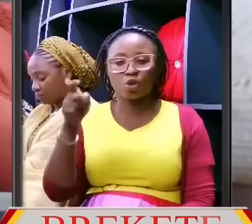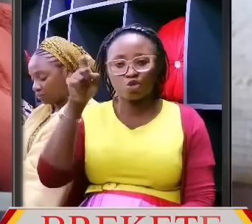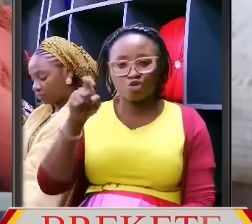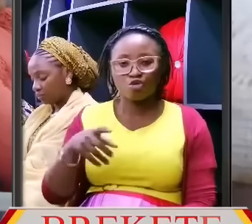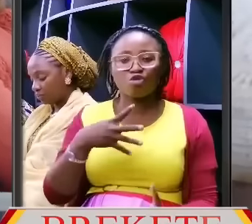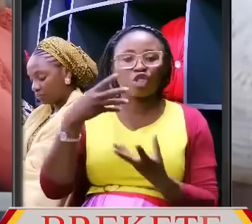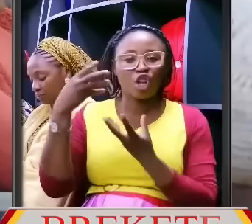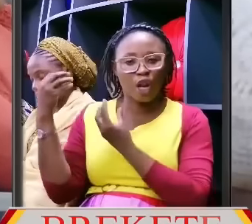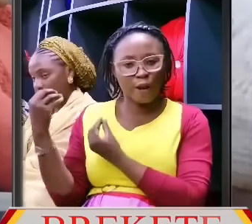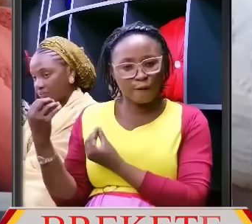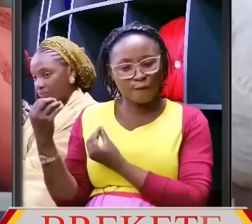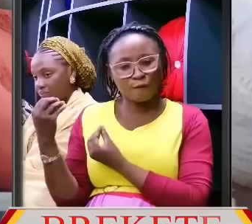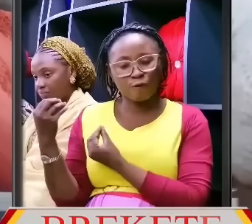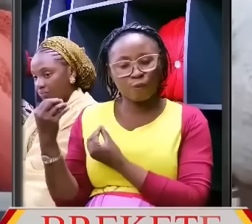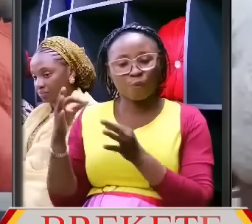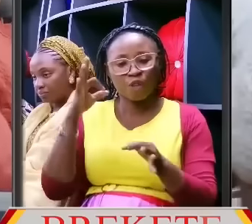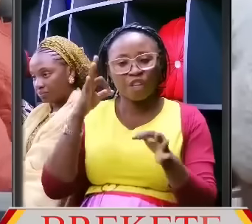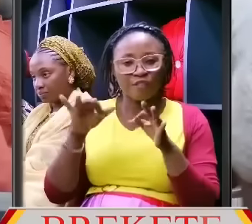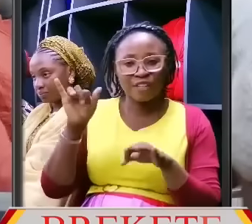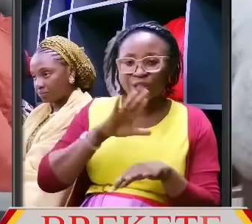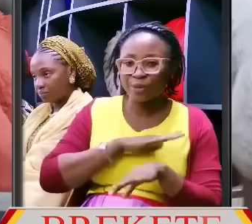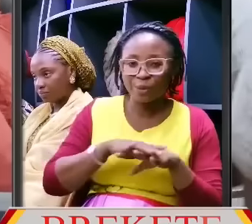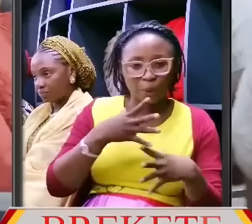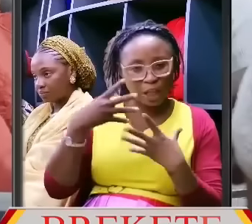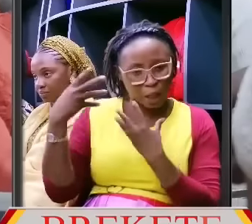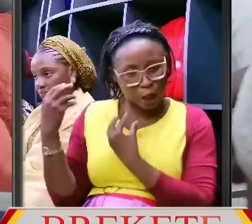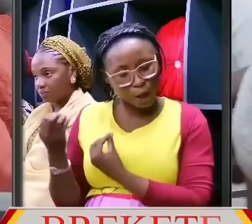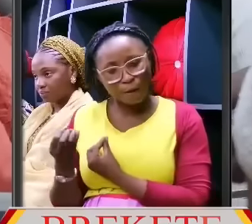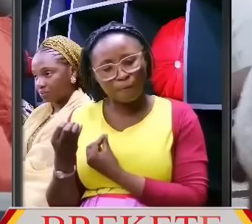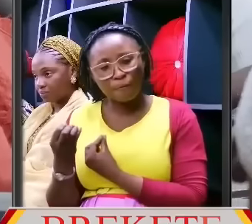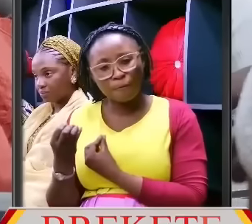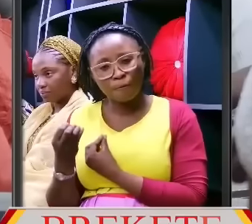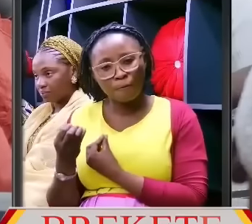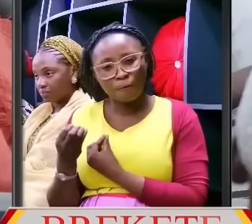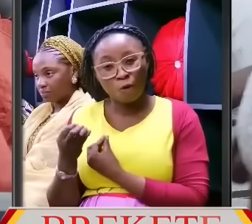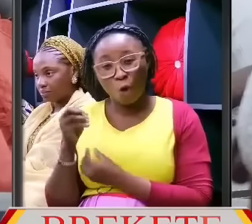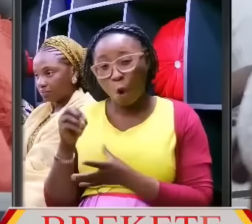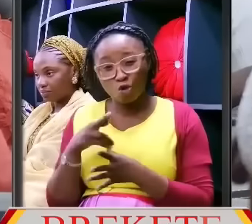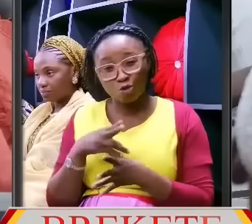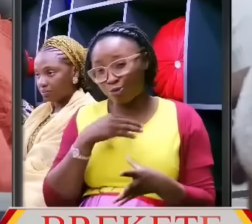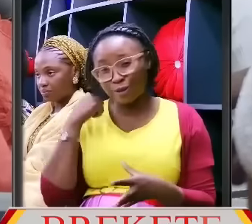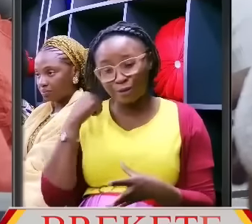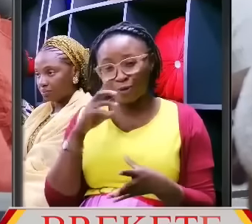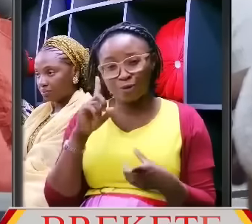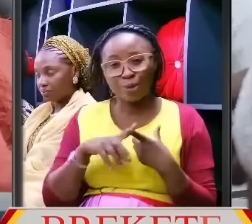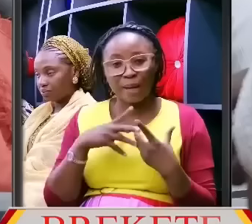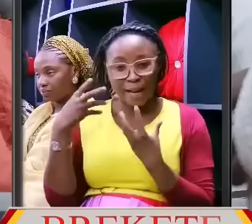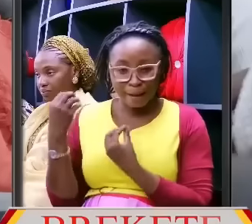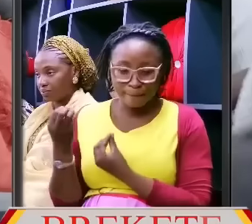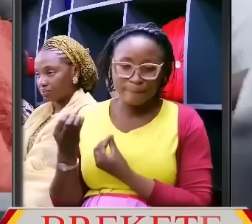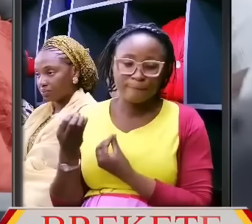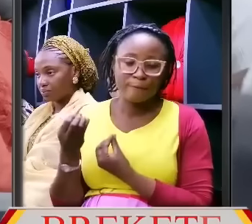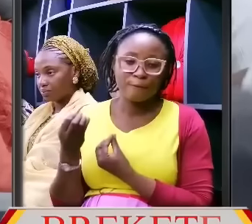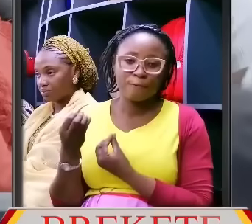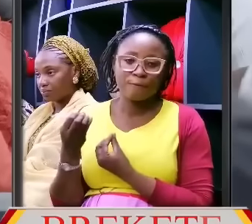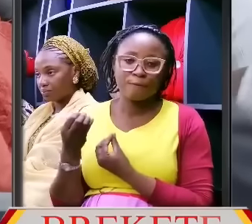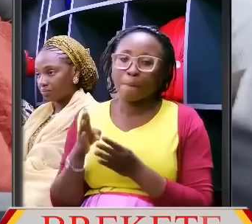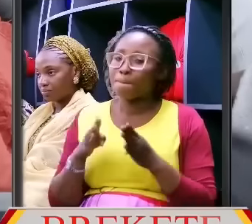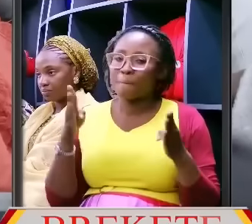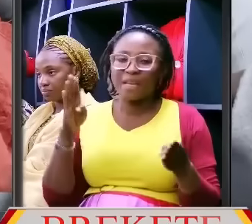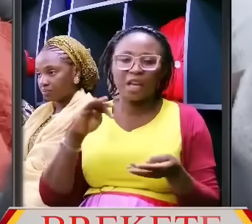they go leave. If they no leave, I be una no leave, sir.